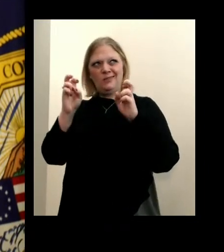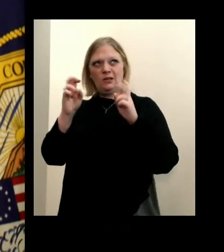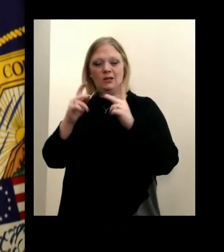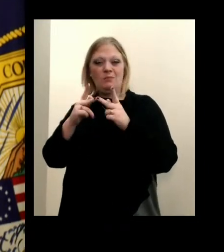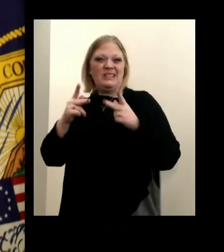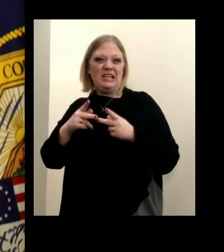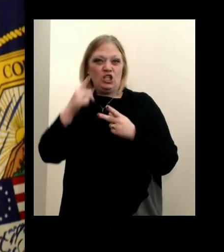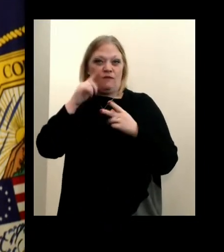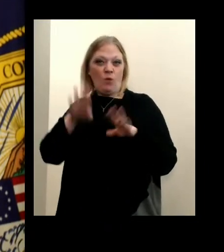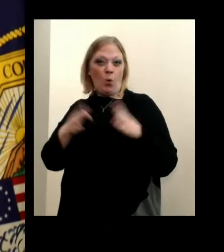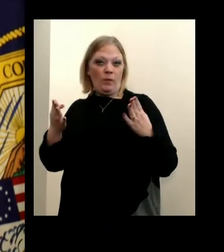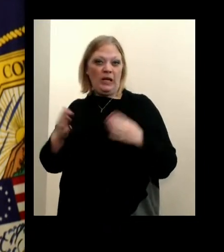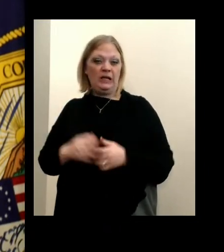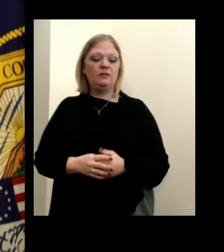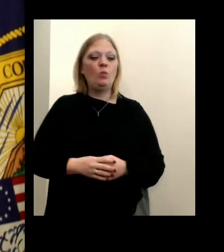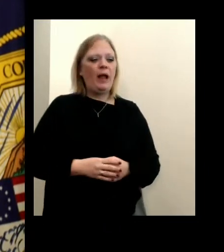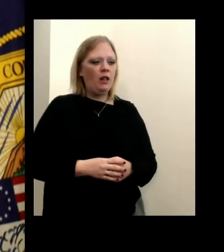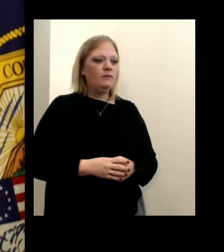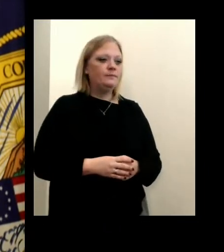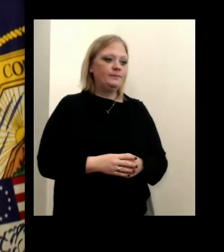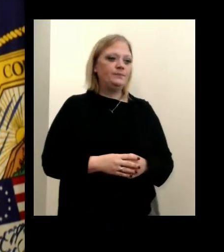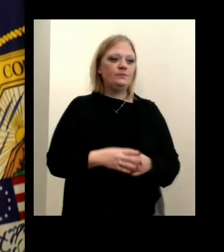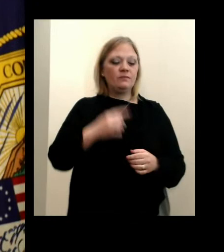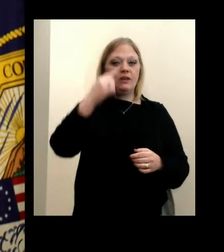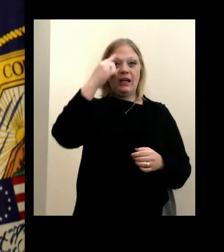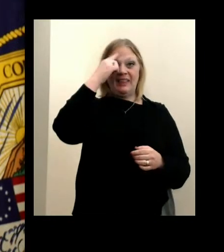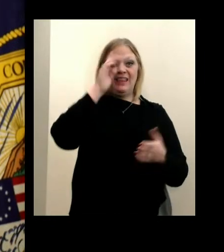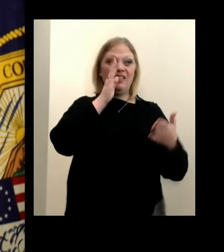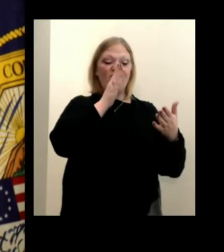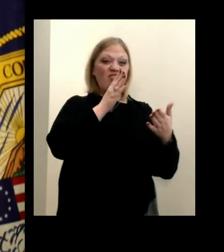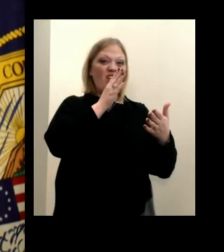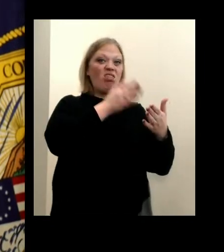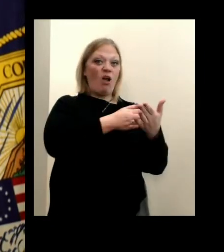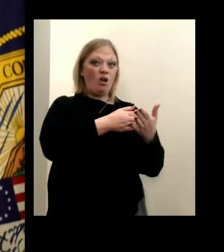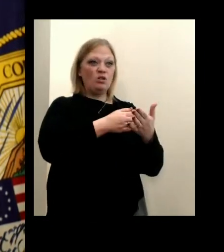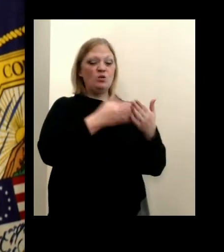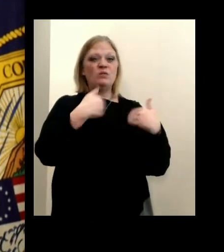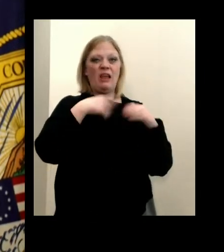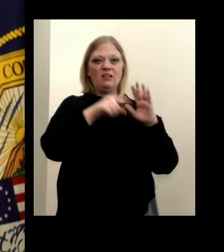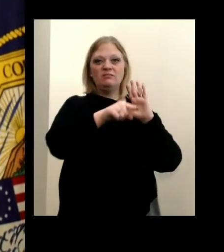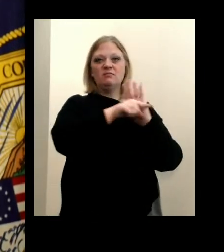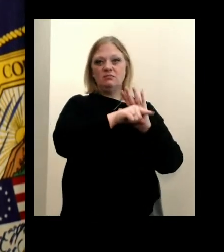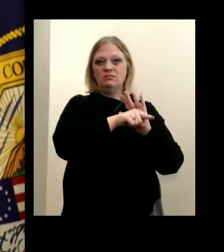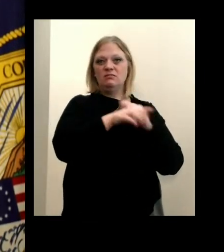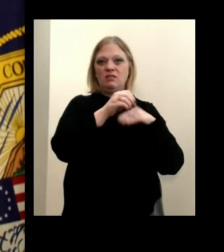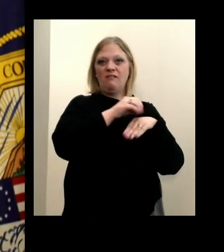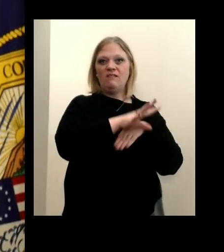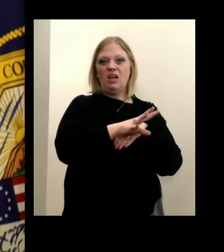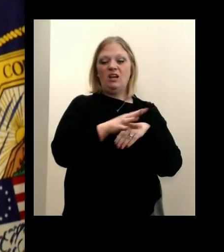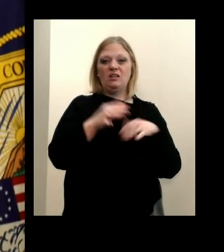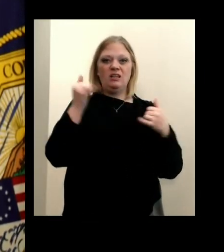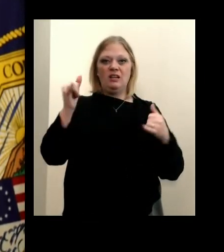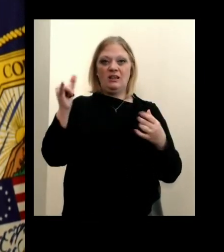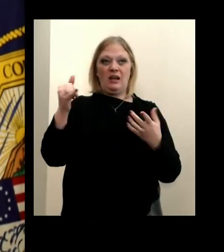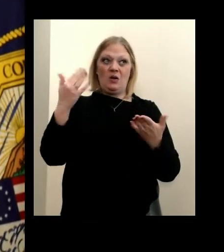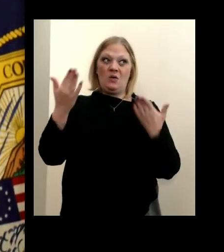reopen? If anything, I probably think the lawsuits have had a detrimental effect. It's probably hardened their resolve.